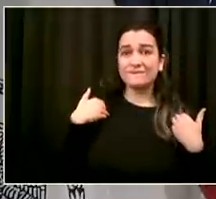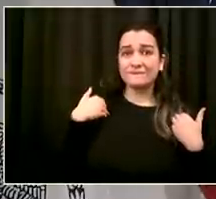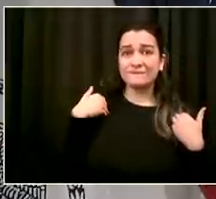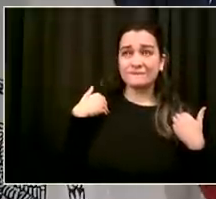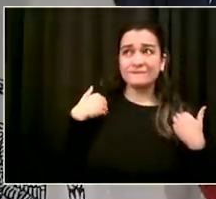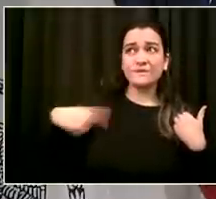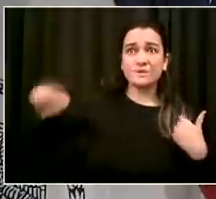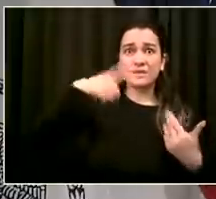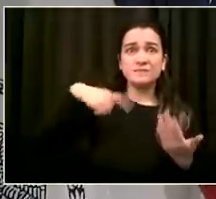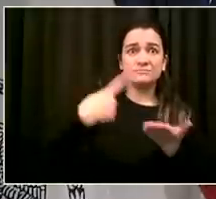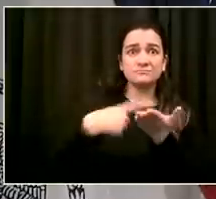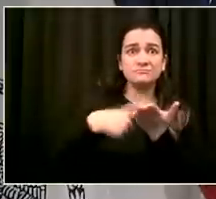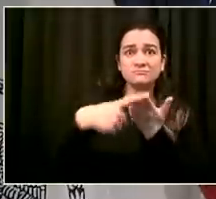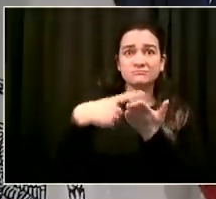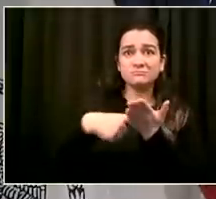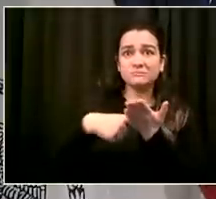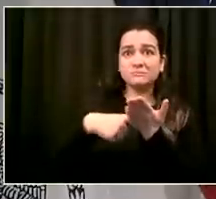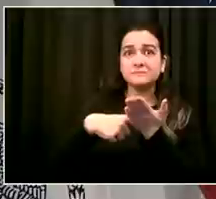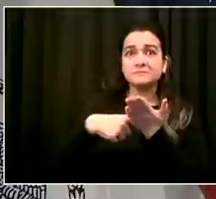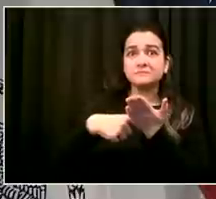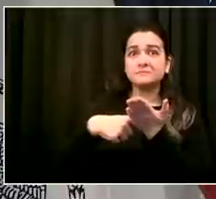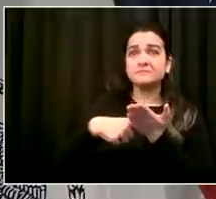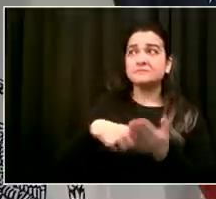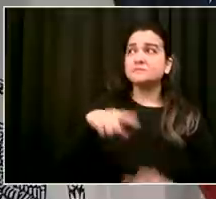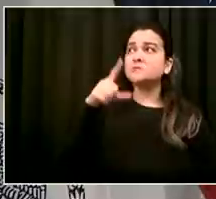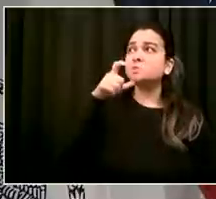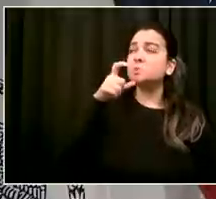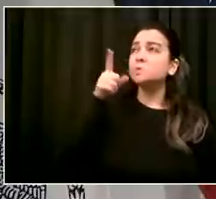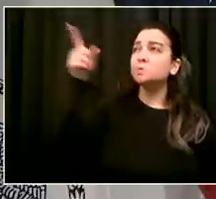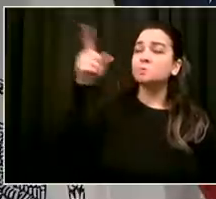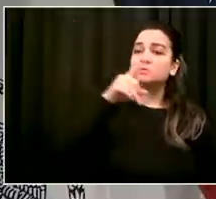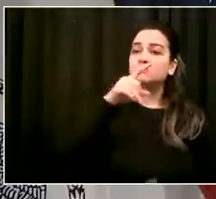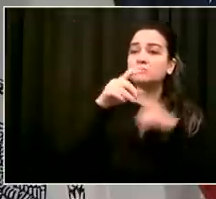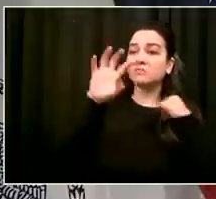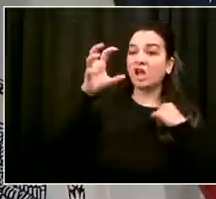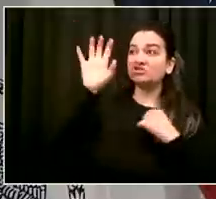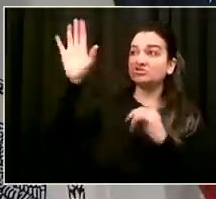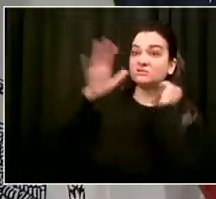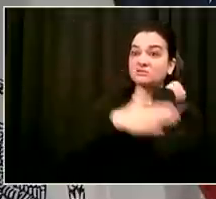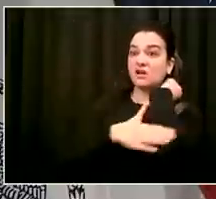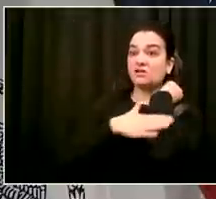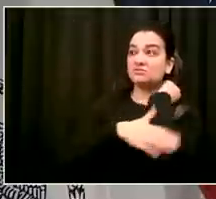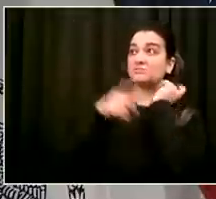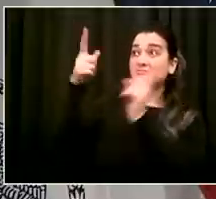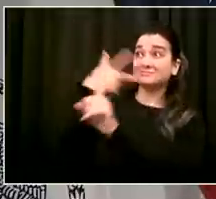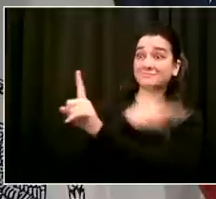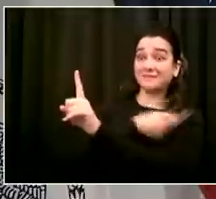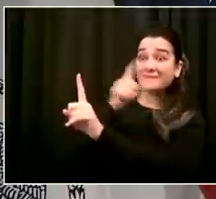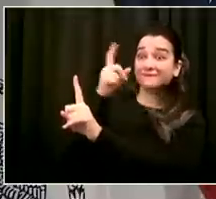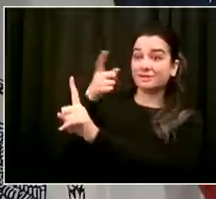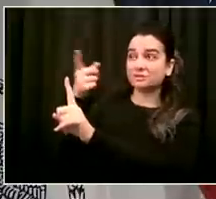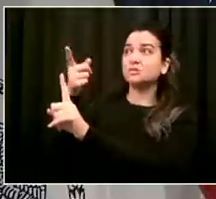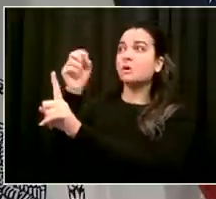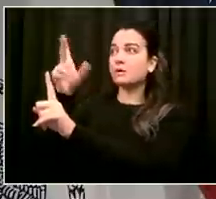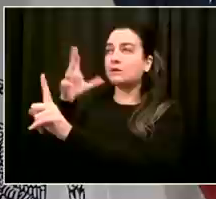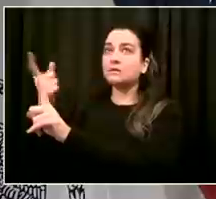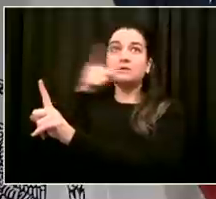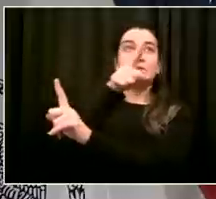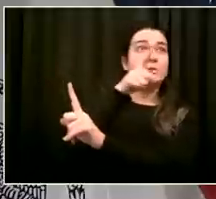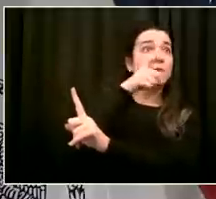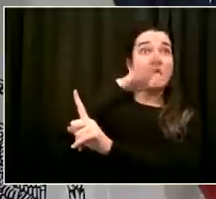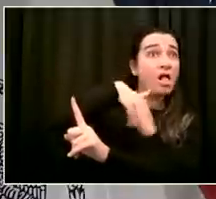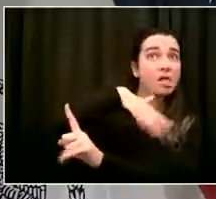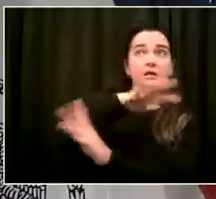239,324 New Yorkers vaccinated. So we're almost up at 250,000 right now. Obviously today we will surpass 250,000 since this